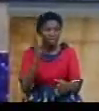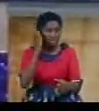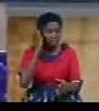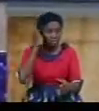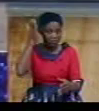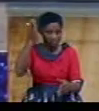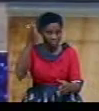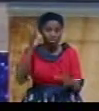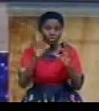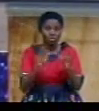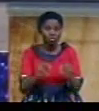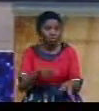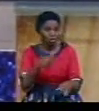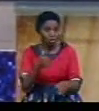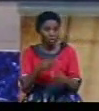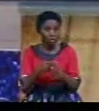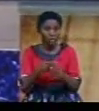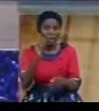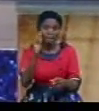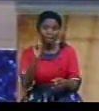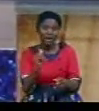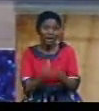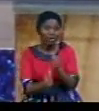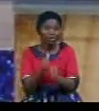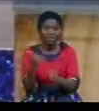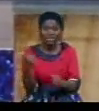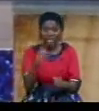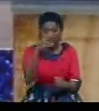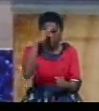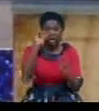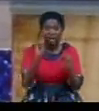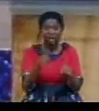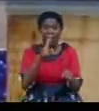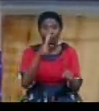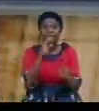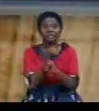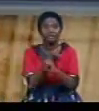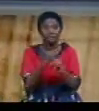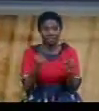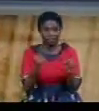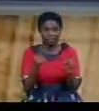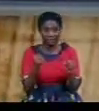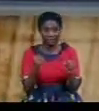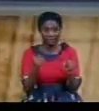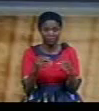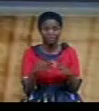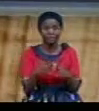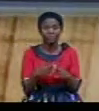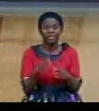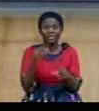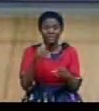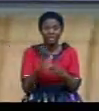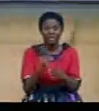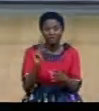other name by which any man can be saved while looking at First Peter chapter 1